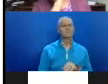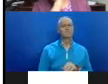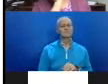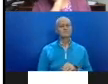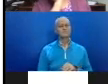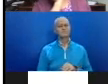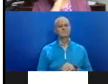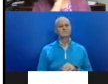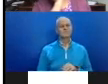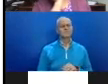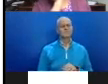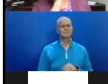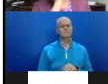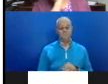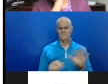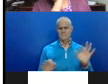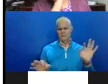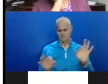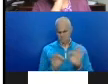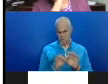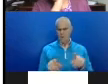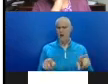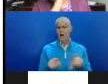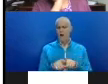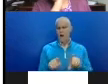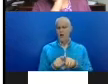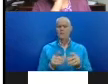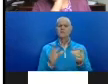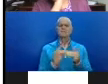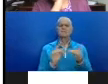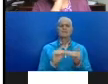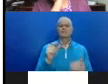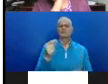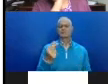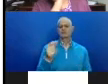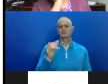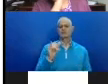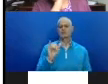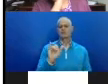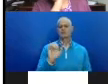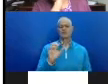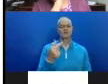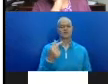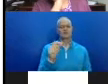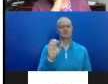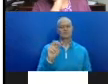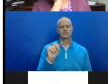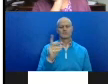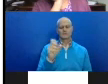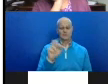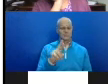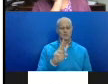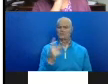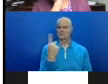how it's important to also attend to gender as we're moving through this phase too. So this idea, if somebody's traumatized,